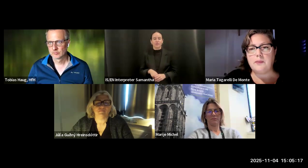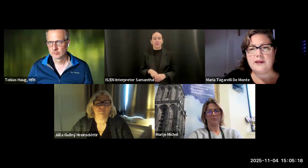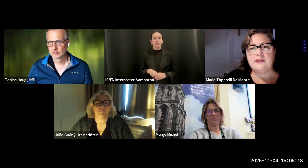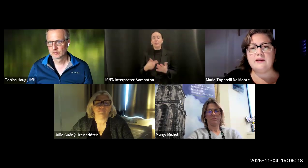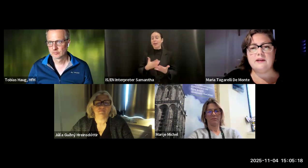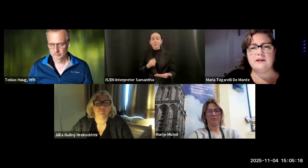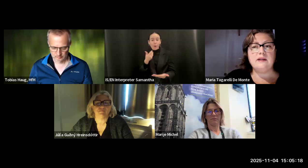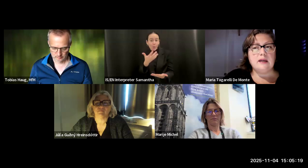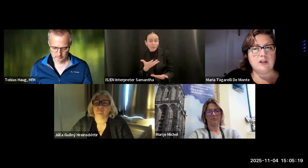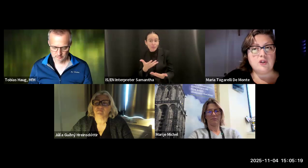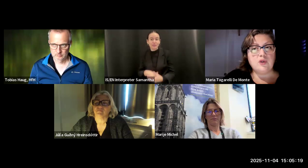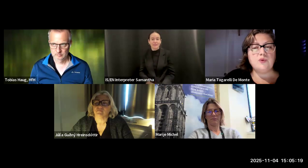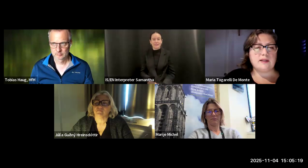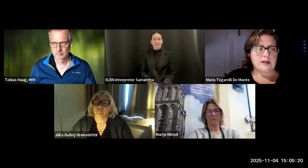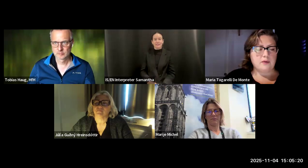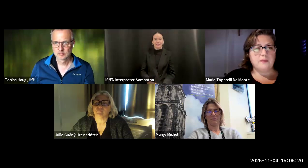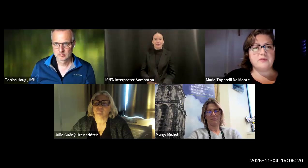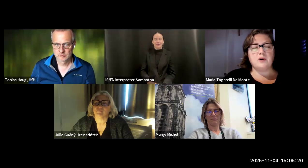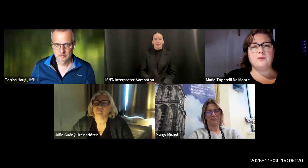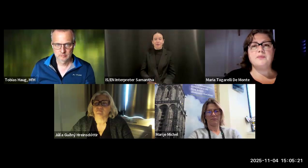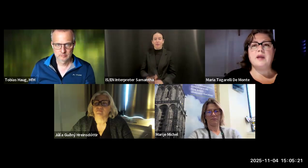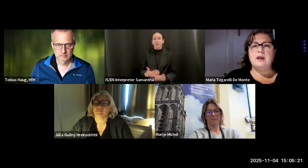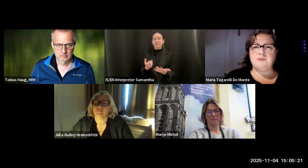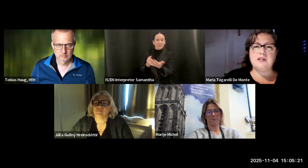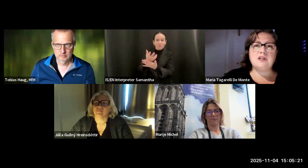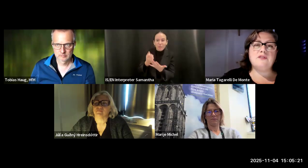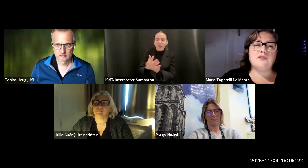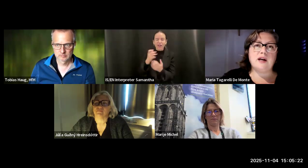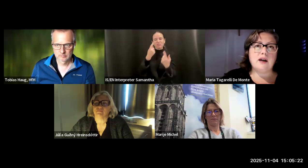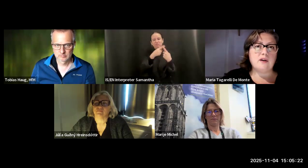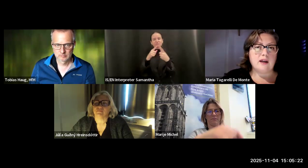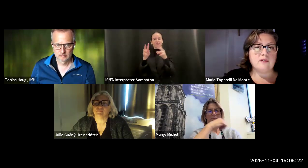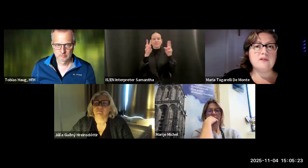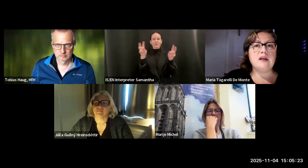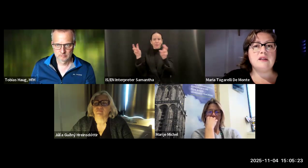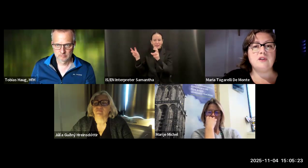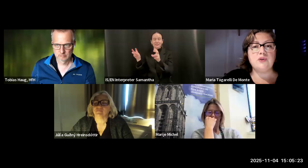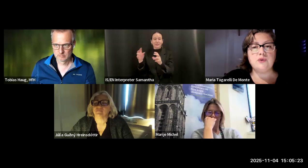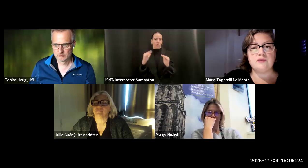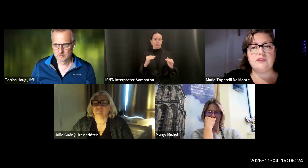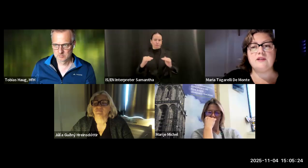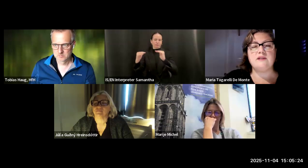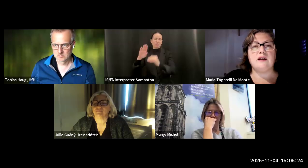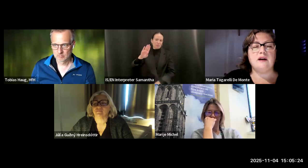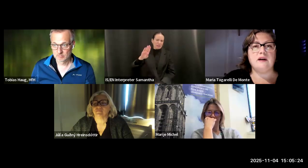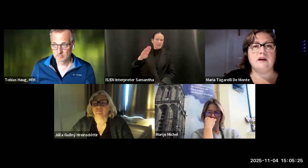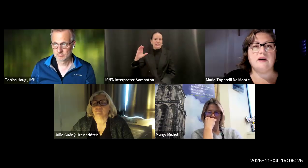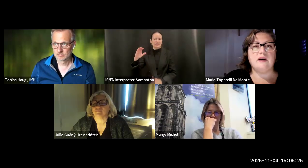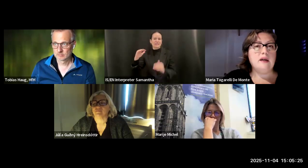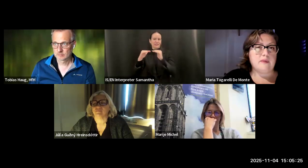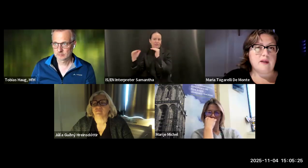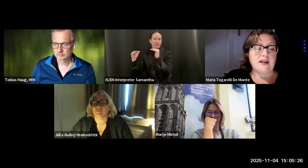poetry, opinion, news, etc. So, especially for the higher levels, the use of these